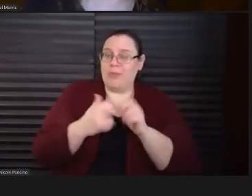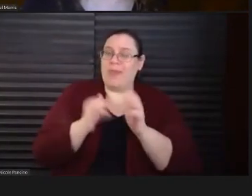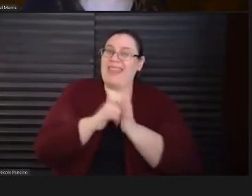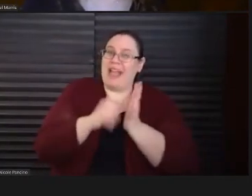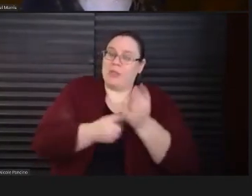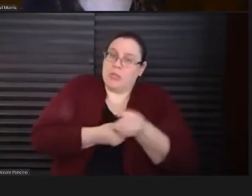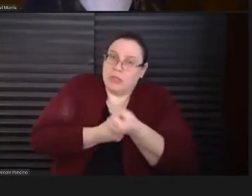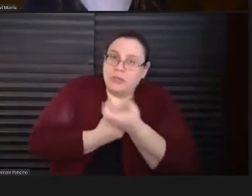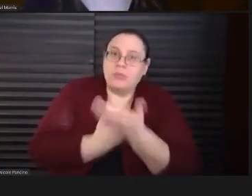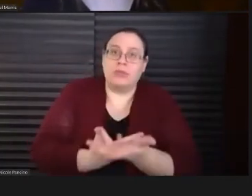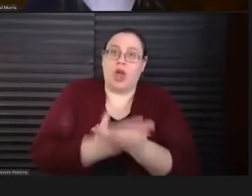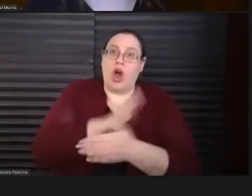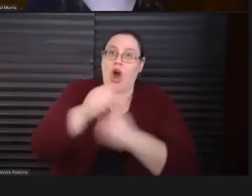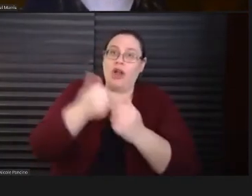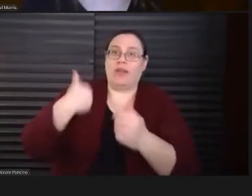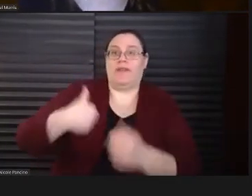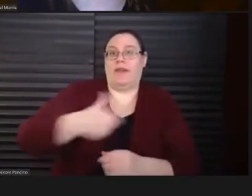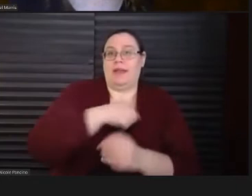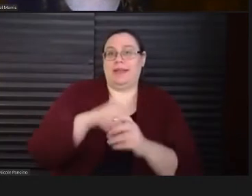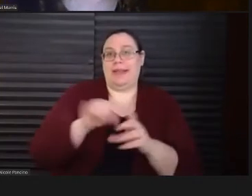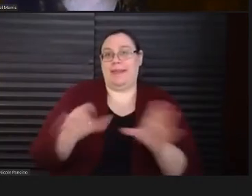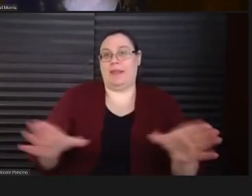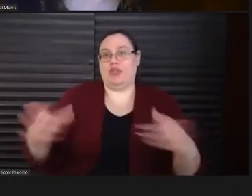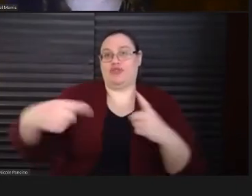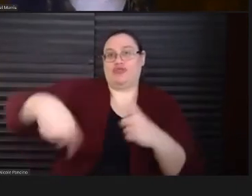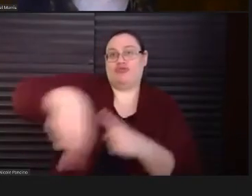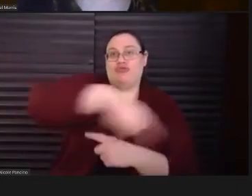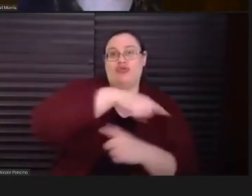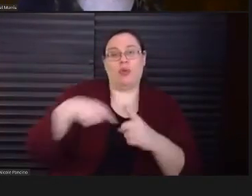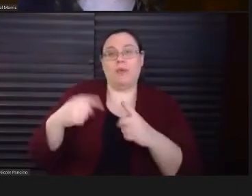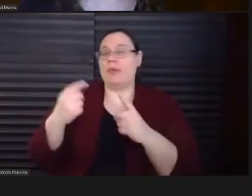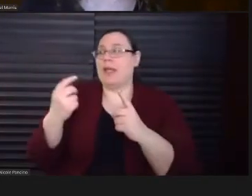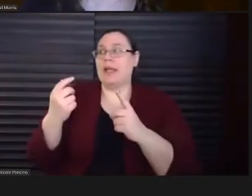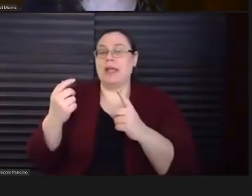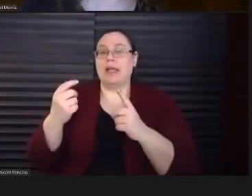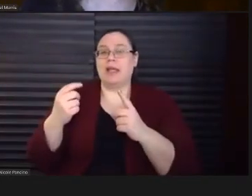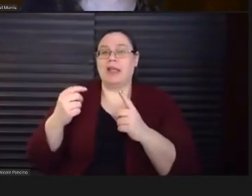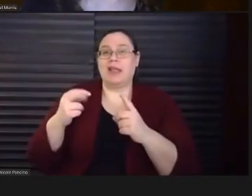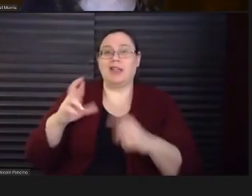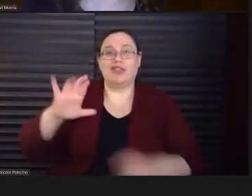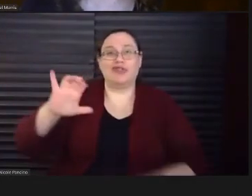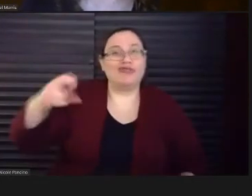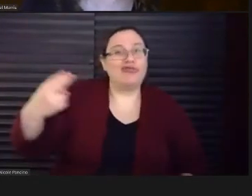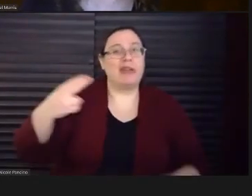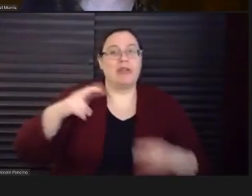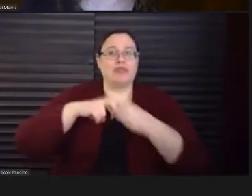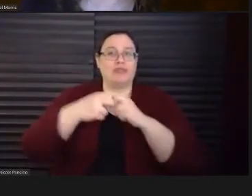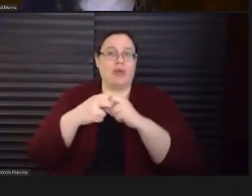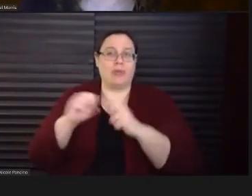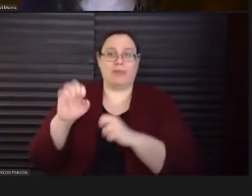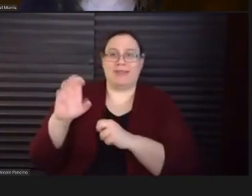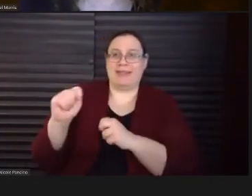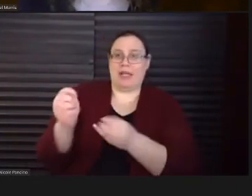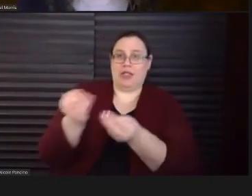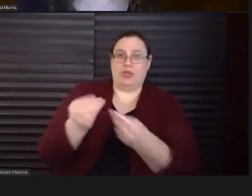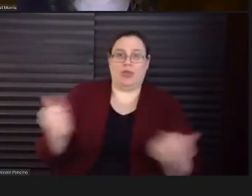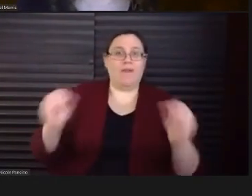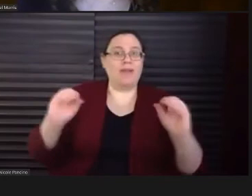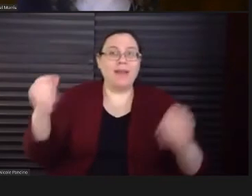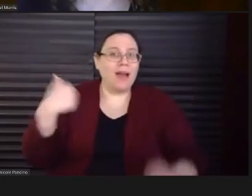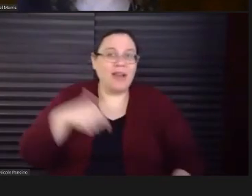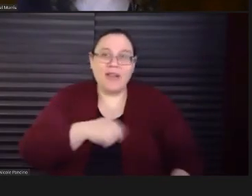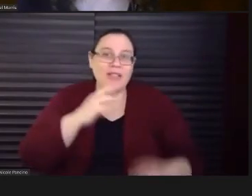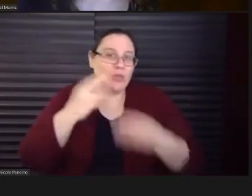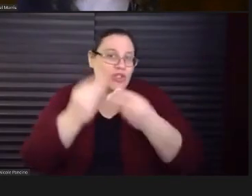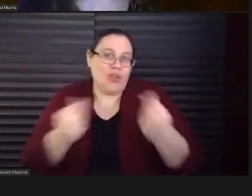I think, all of us in this room. Just it is a rich problem set that we need to solve, and none of us here are going to solve it for